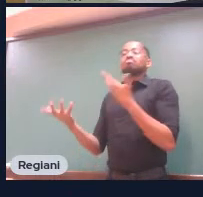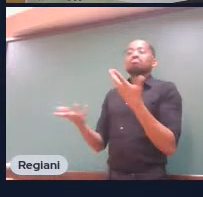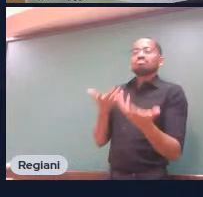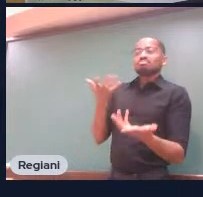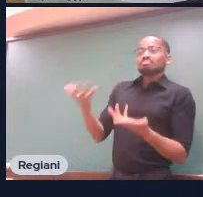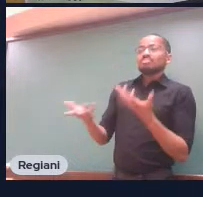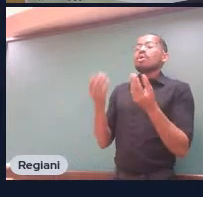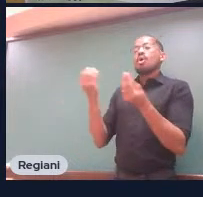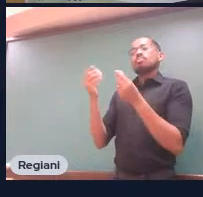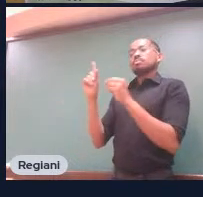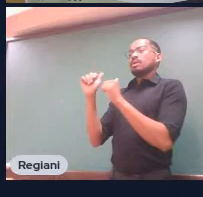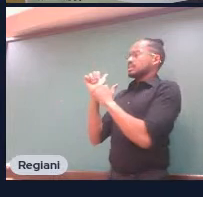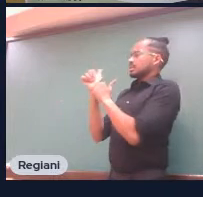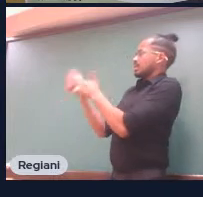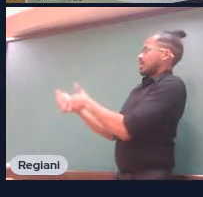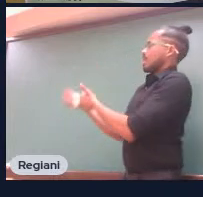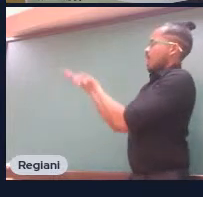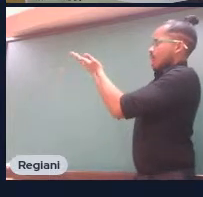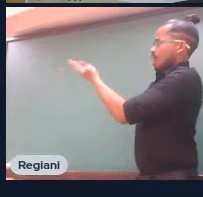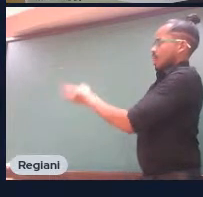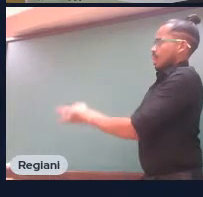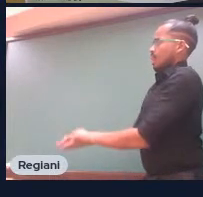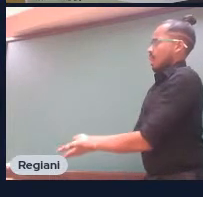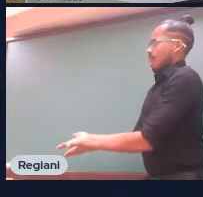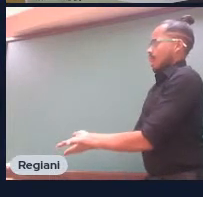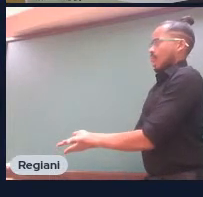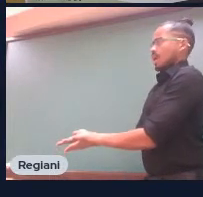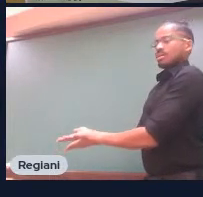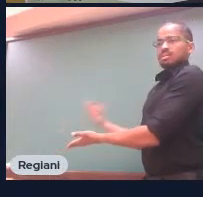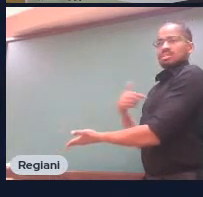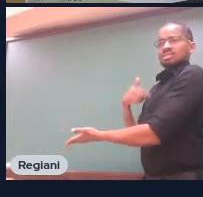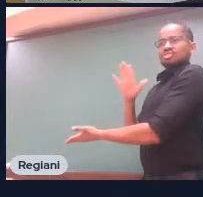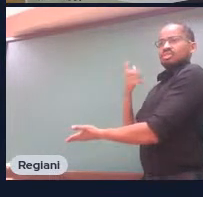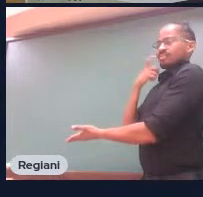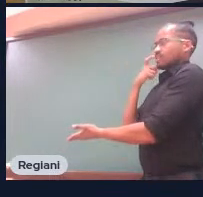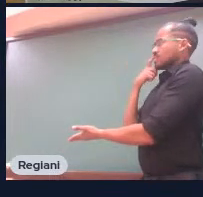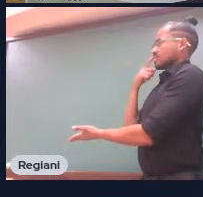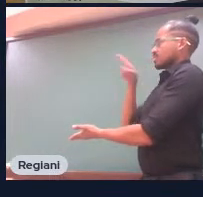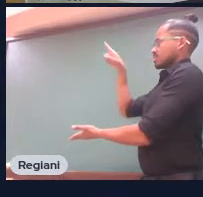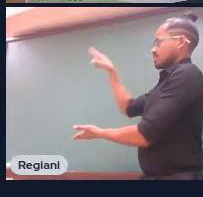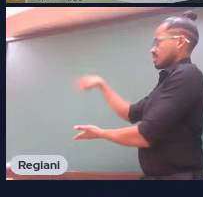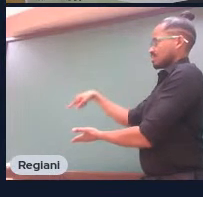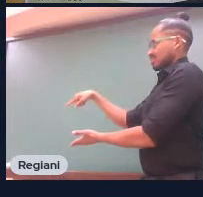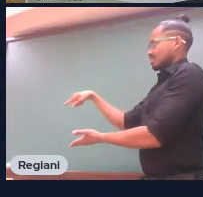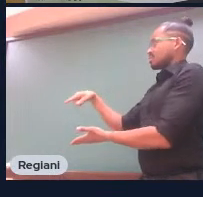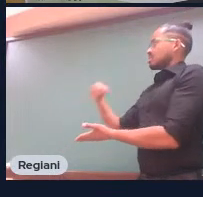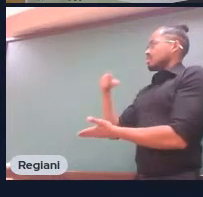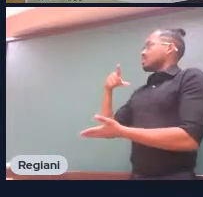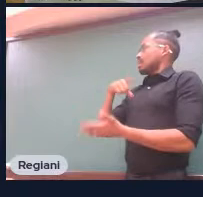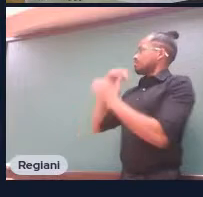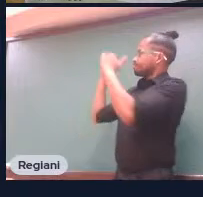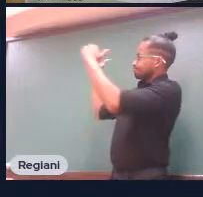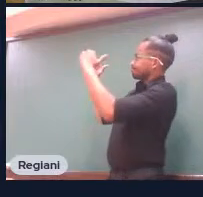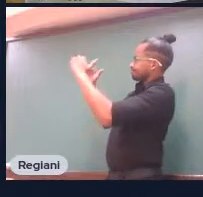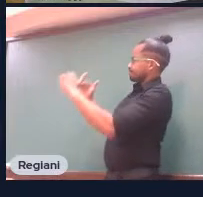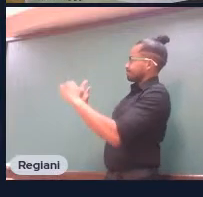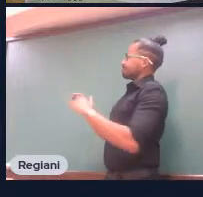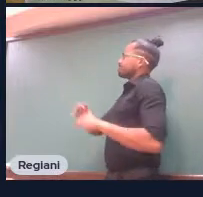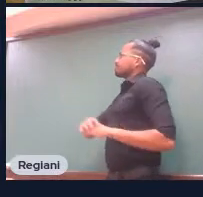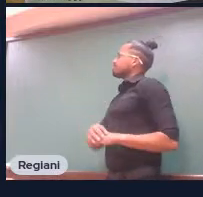tendo como referência o que acontece nas demais Lex Associations, conforme ele coloca aqui no quadro.